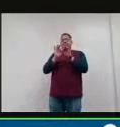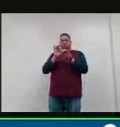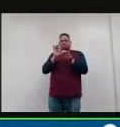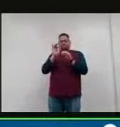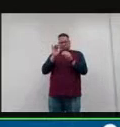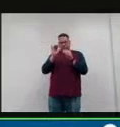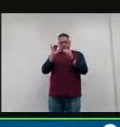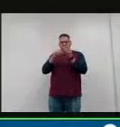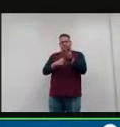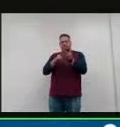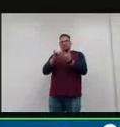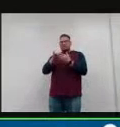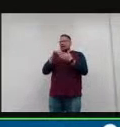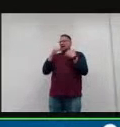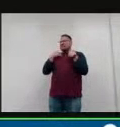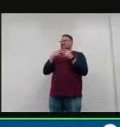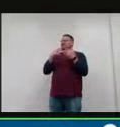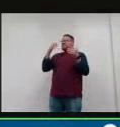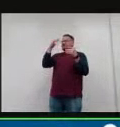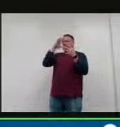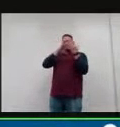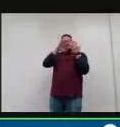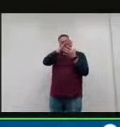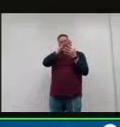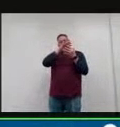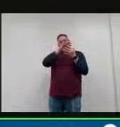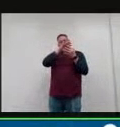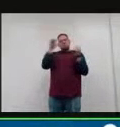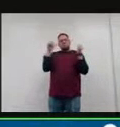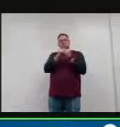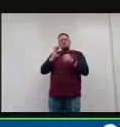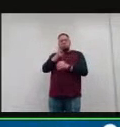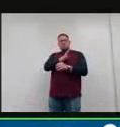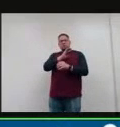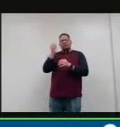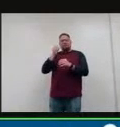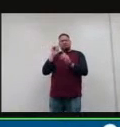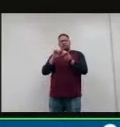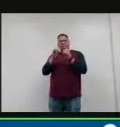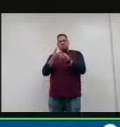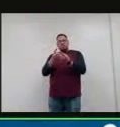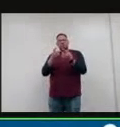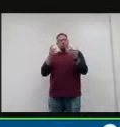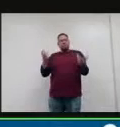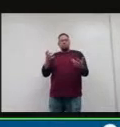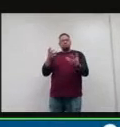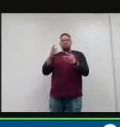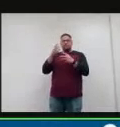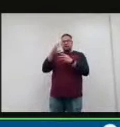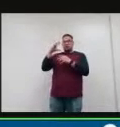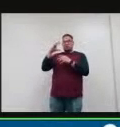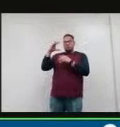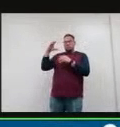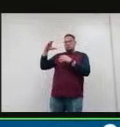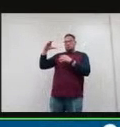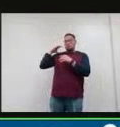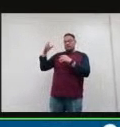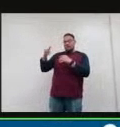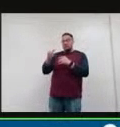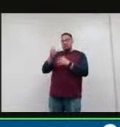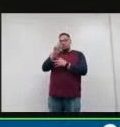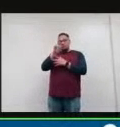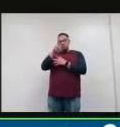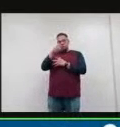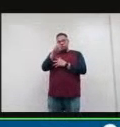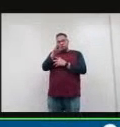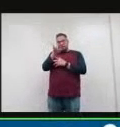there's a lot of confusion among boards and districts and superintendents, frankly. The